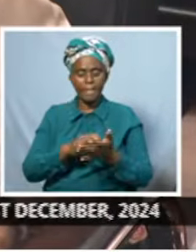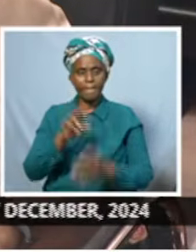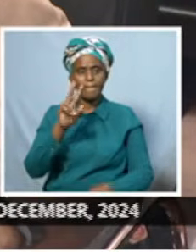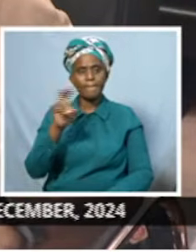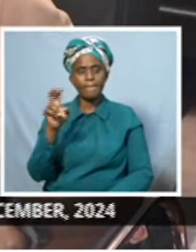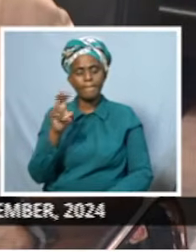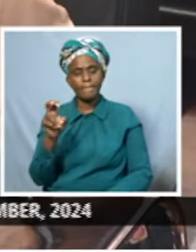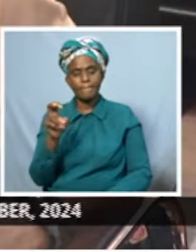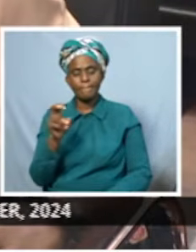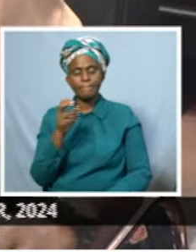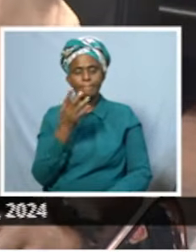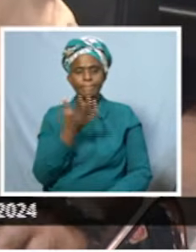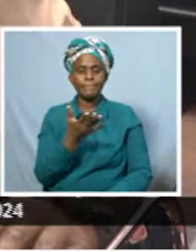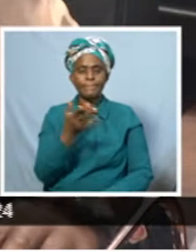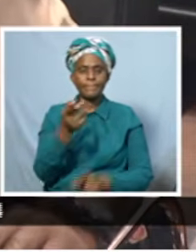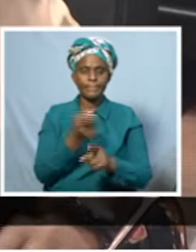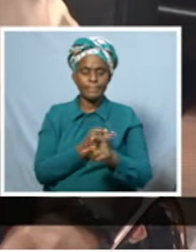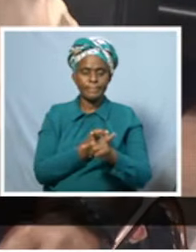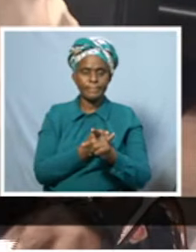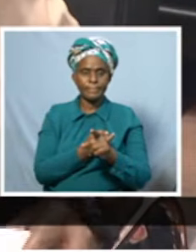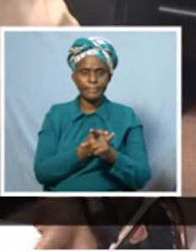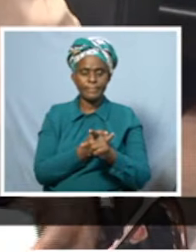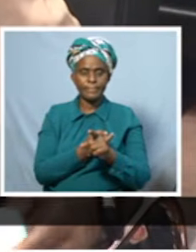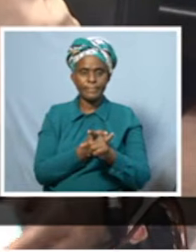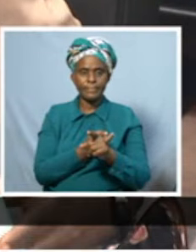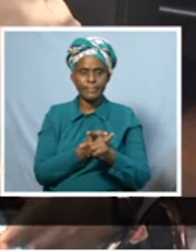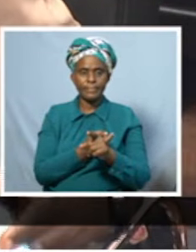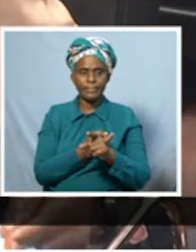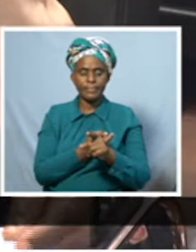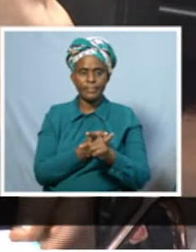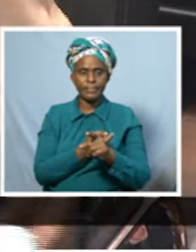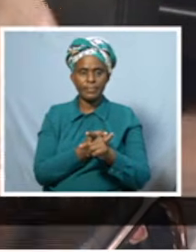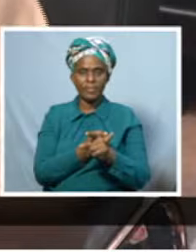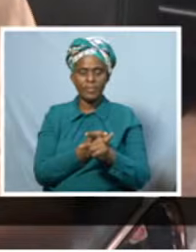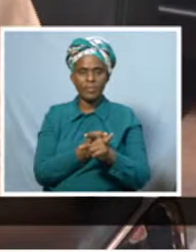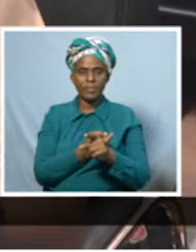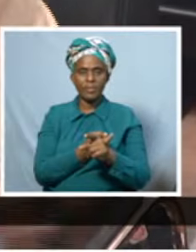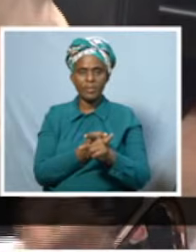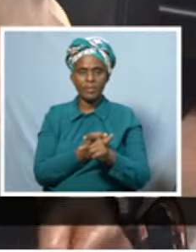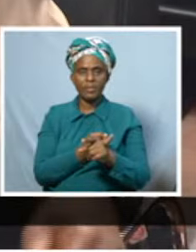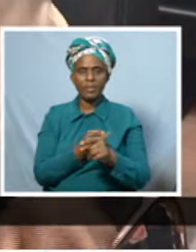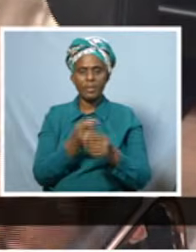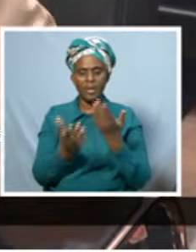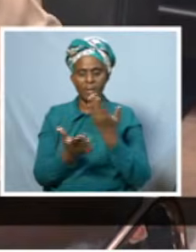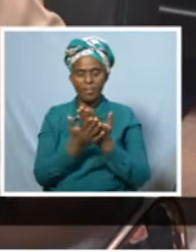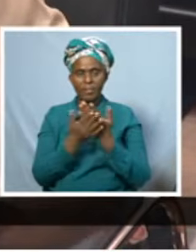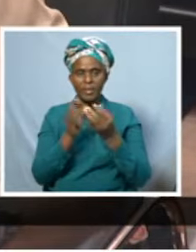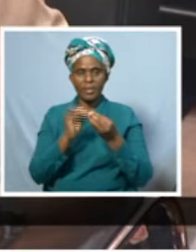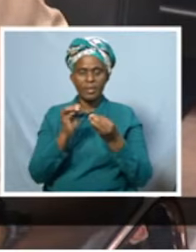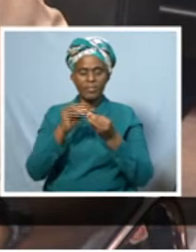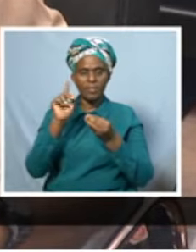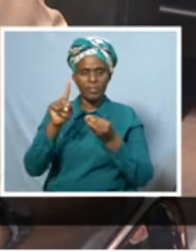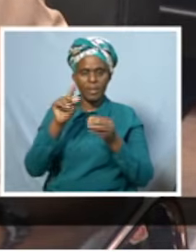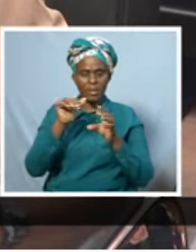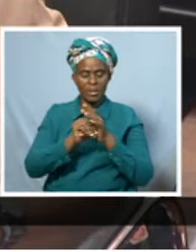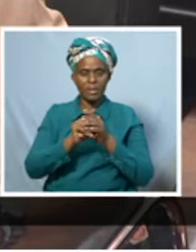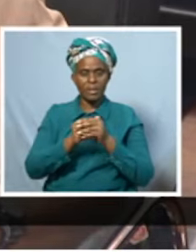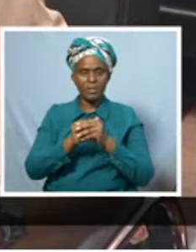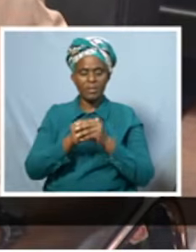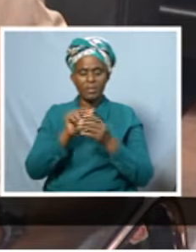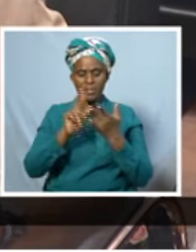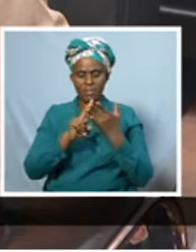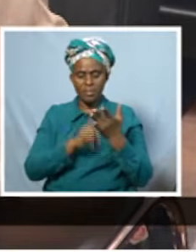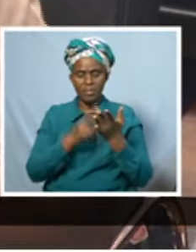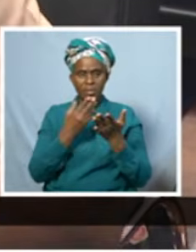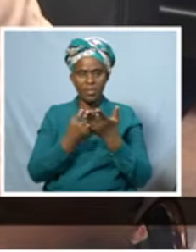552,200 is from Appendix 1, on the technical report